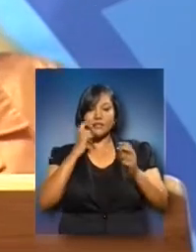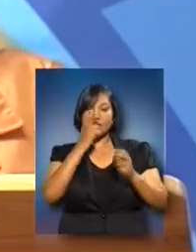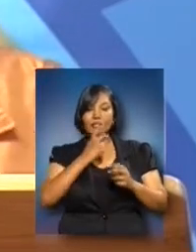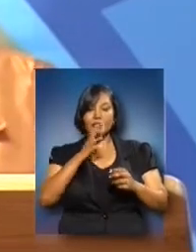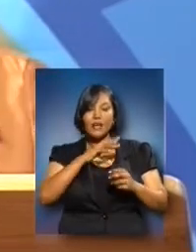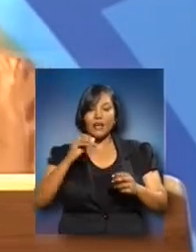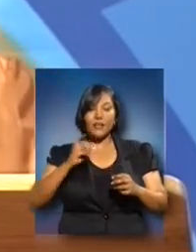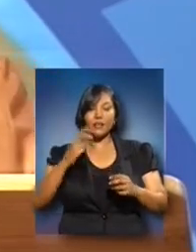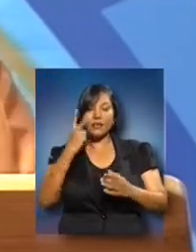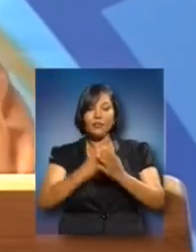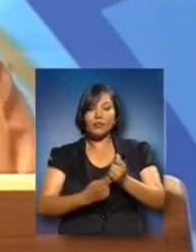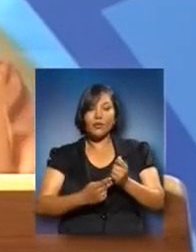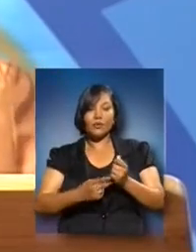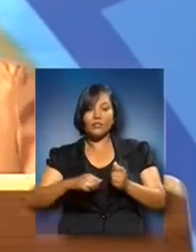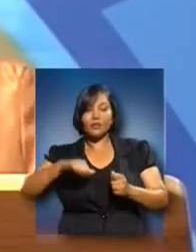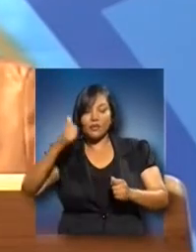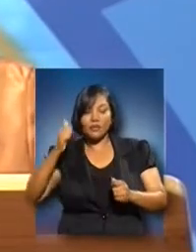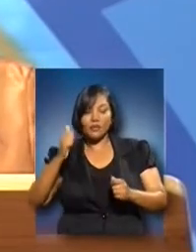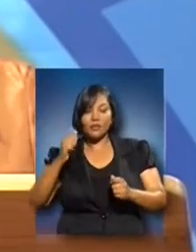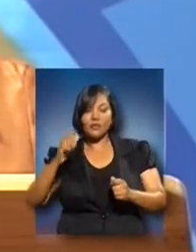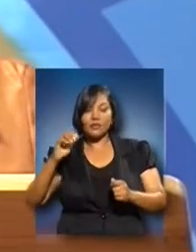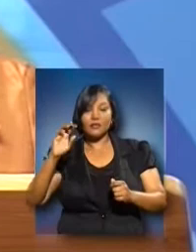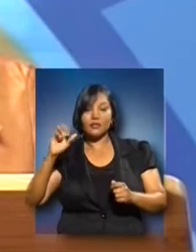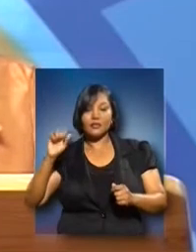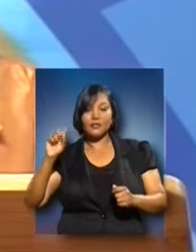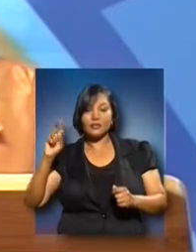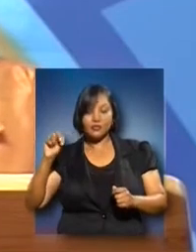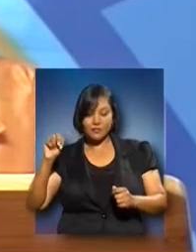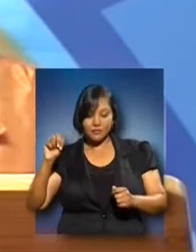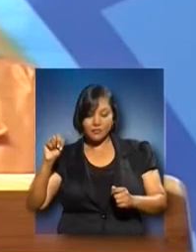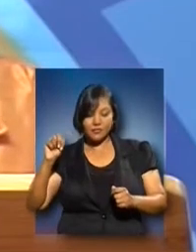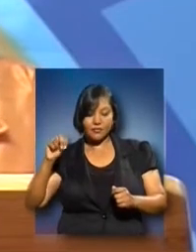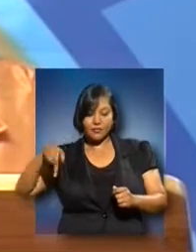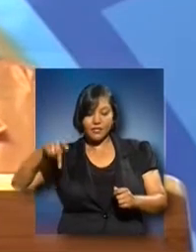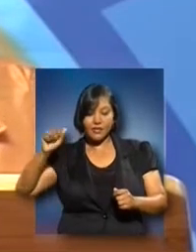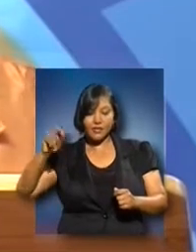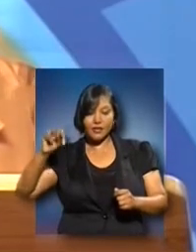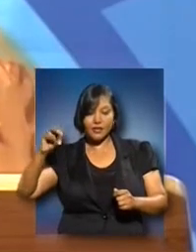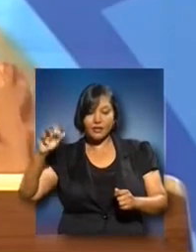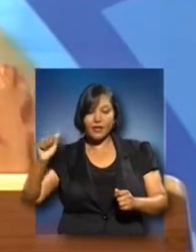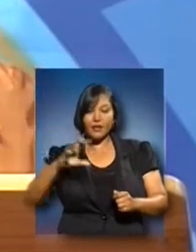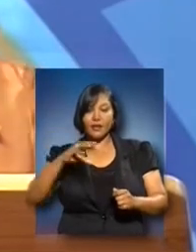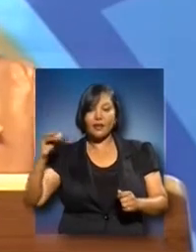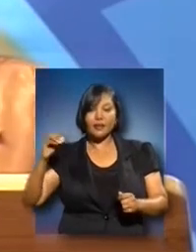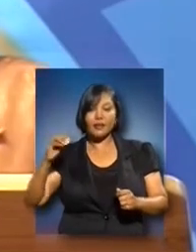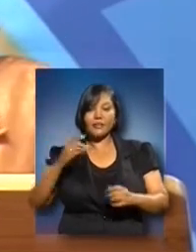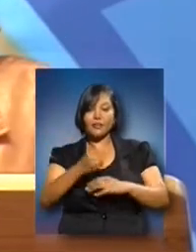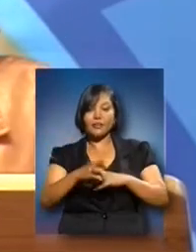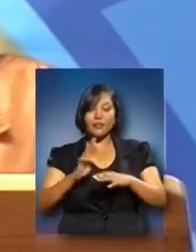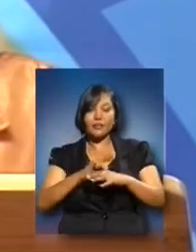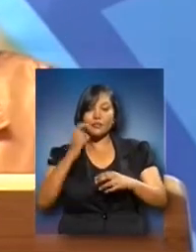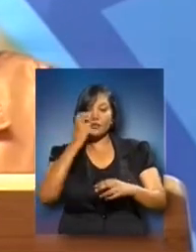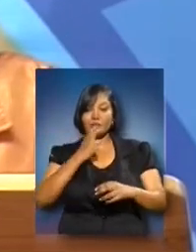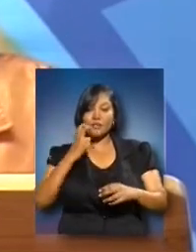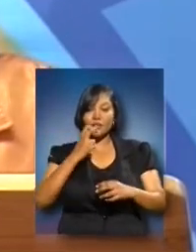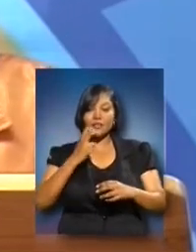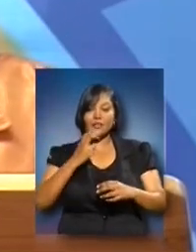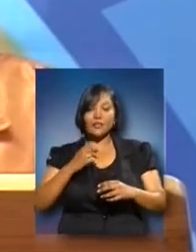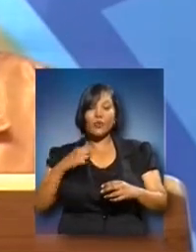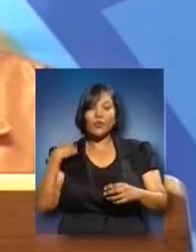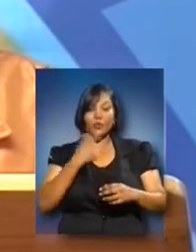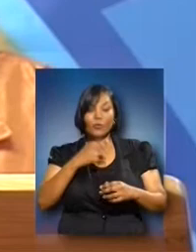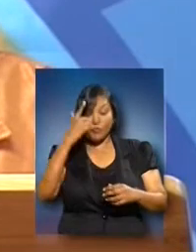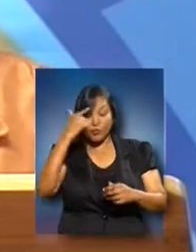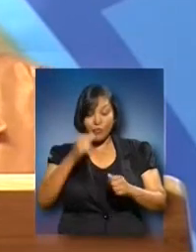Mr. Guzman. Thank you for sharing your experiences both in implementation and ongoing management of number portability. We will